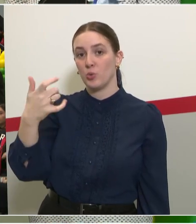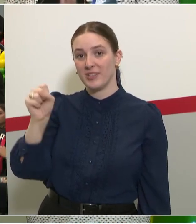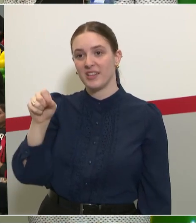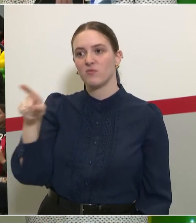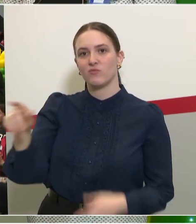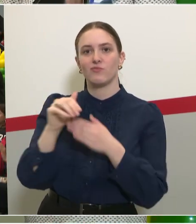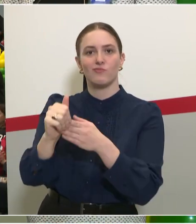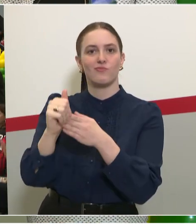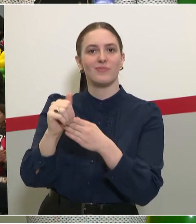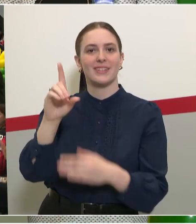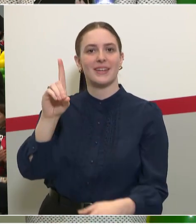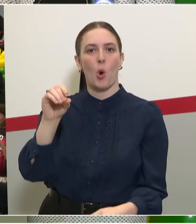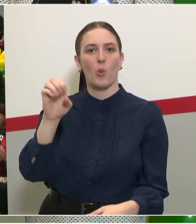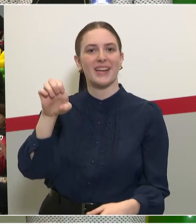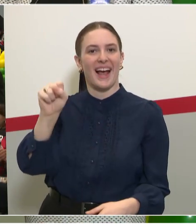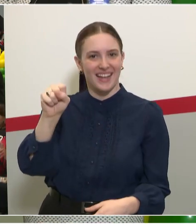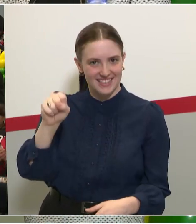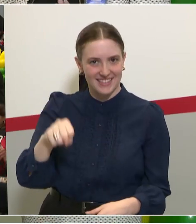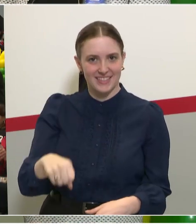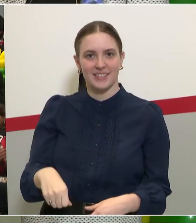public servants.